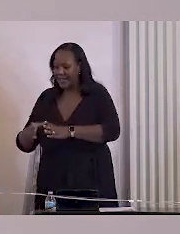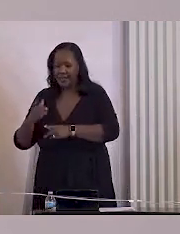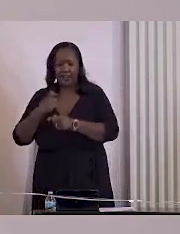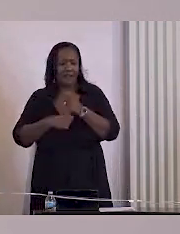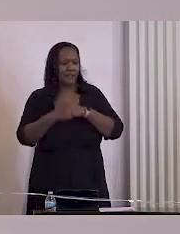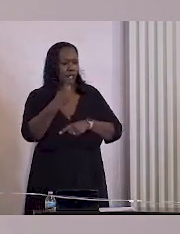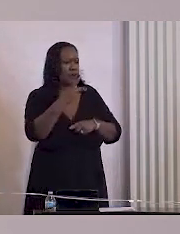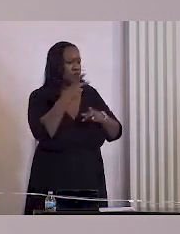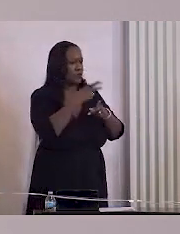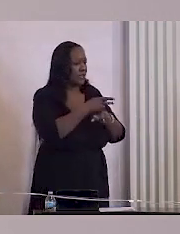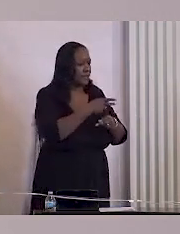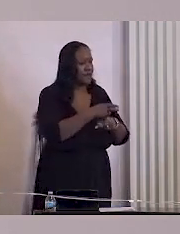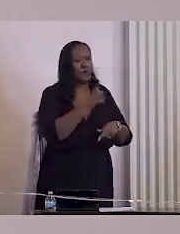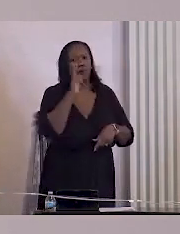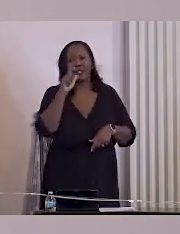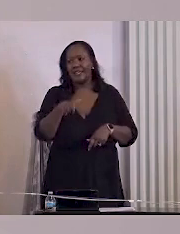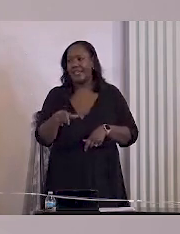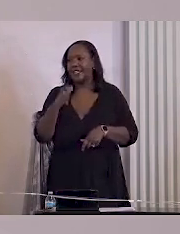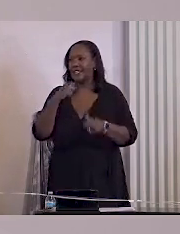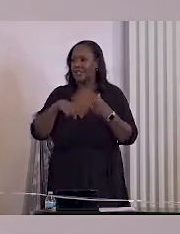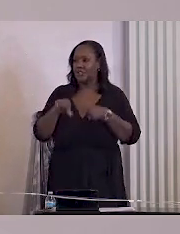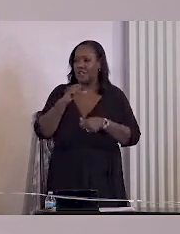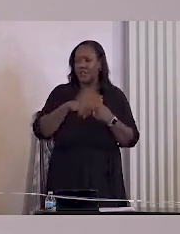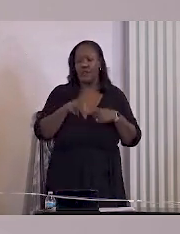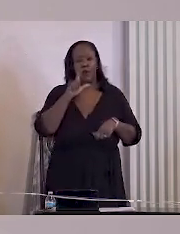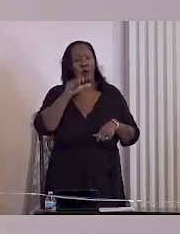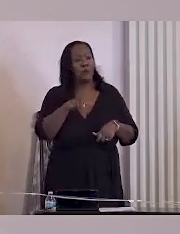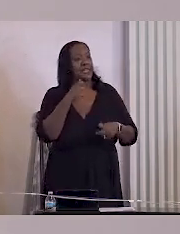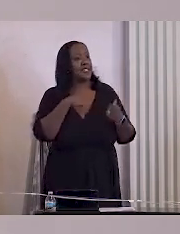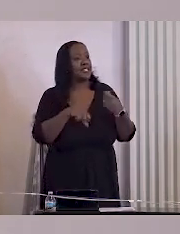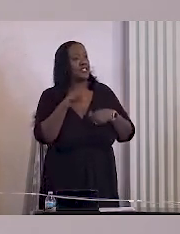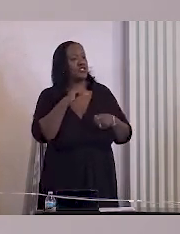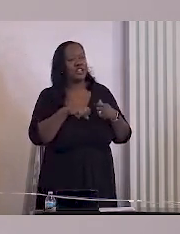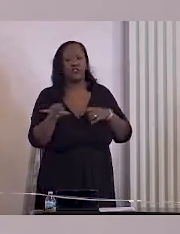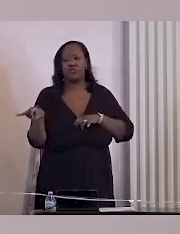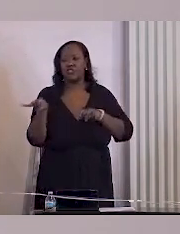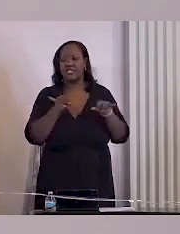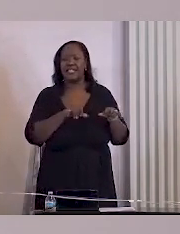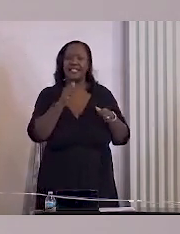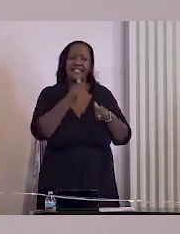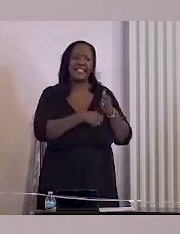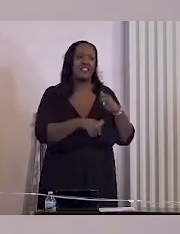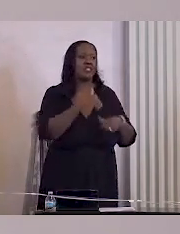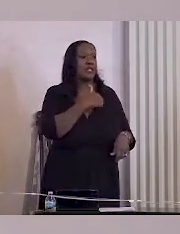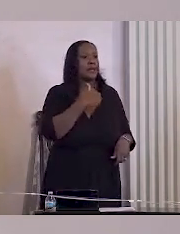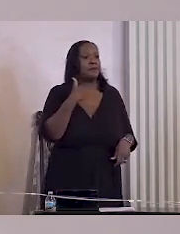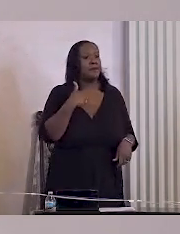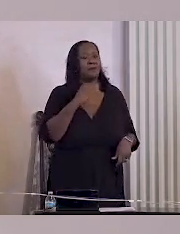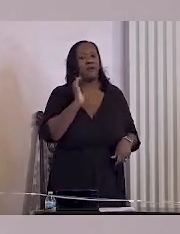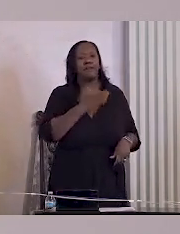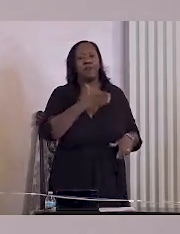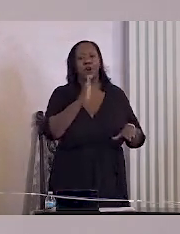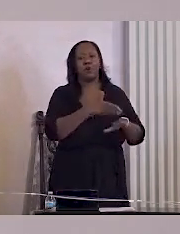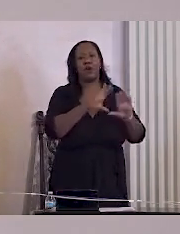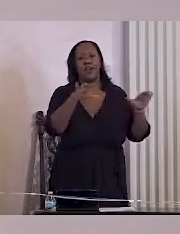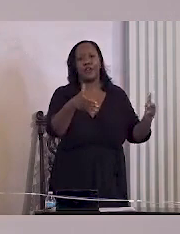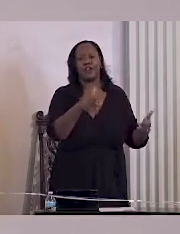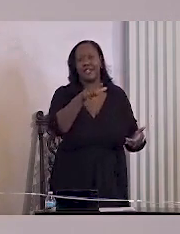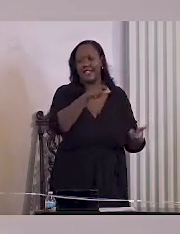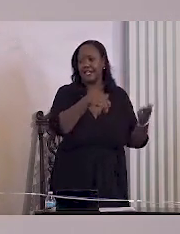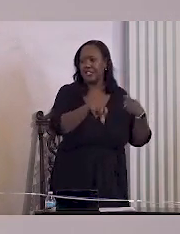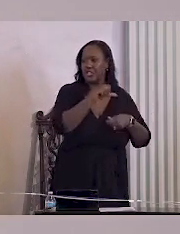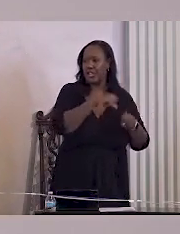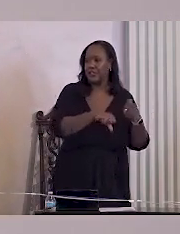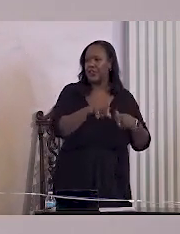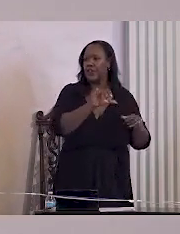cared for needs one another. We need one another just as each member of our choir needs one another. We need one